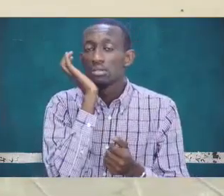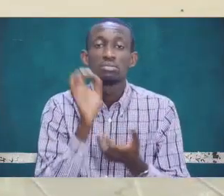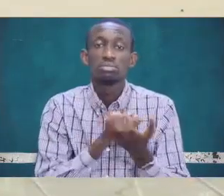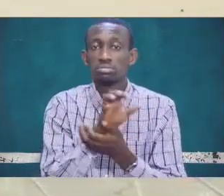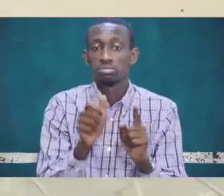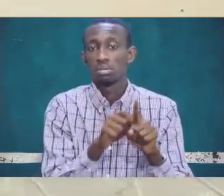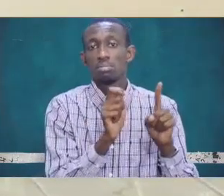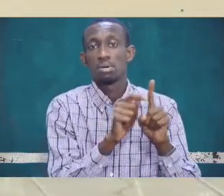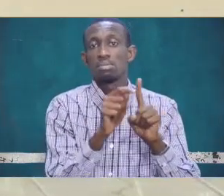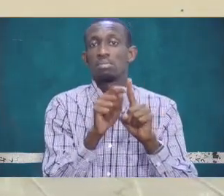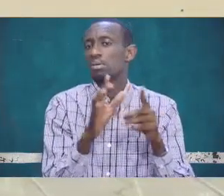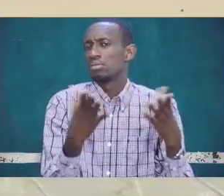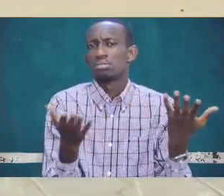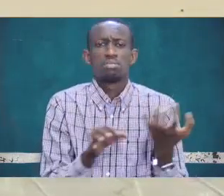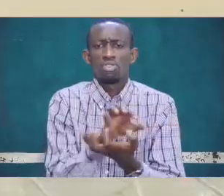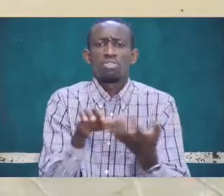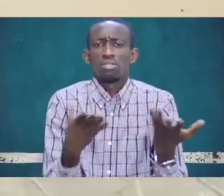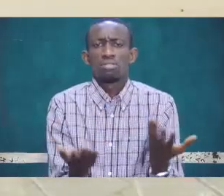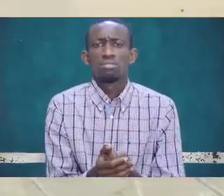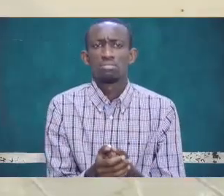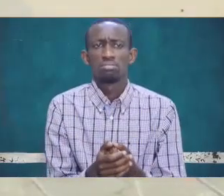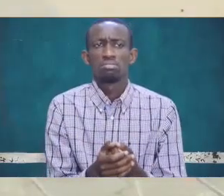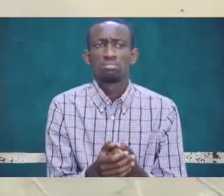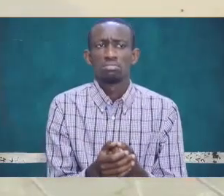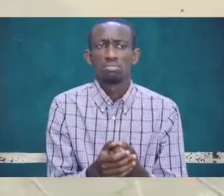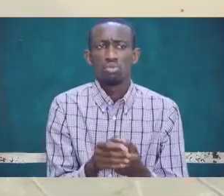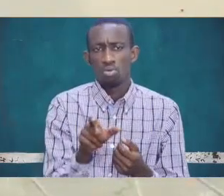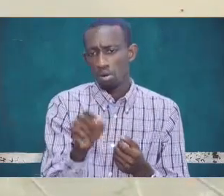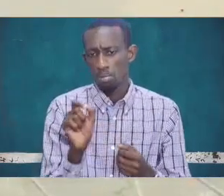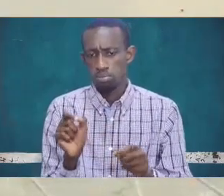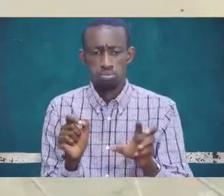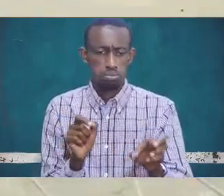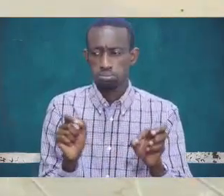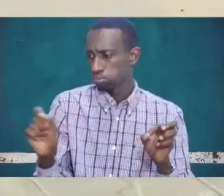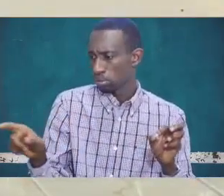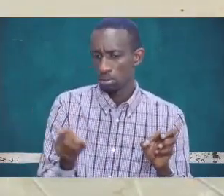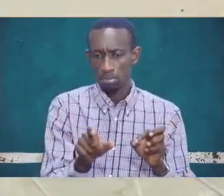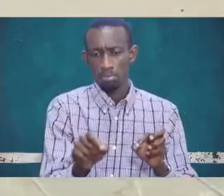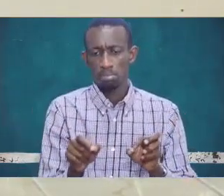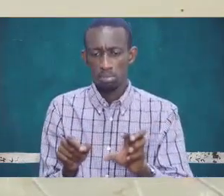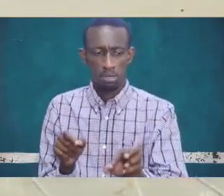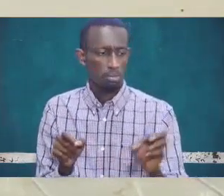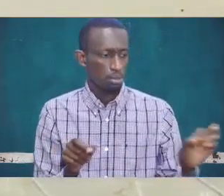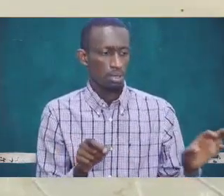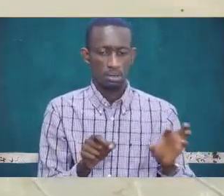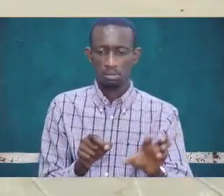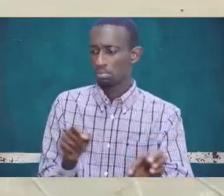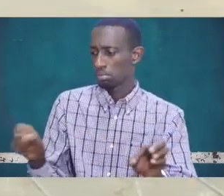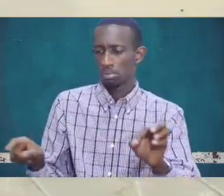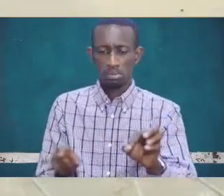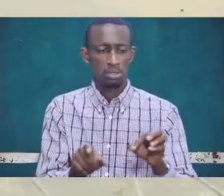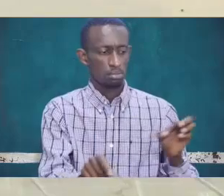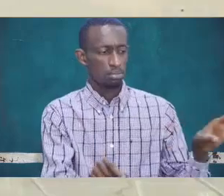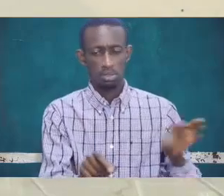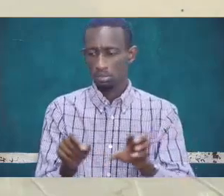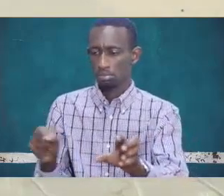all together. So you just use sorting. Pick one bean, seed, put it aside, a